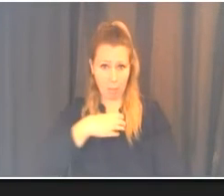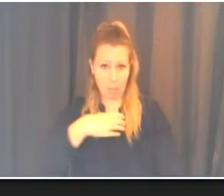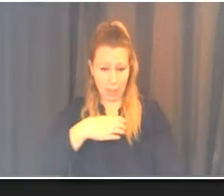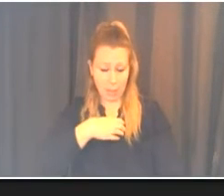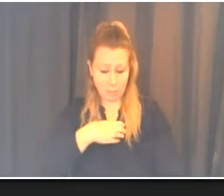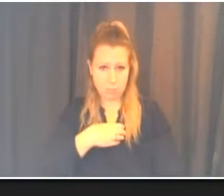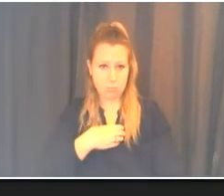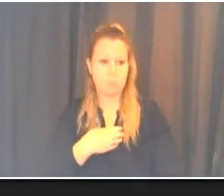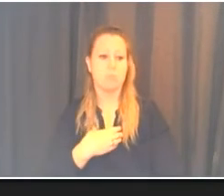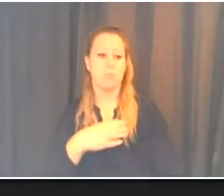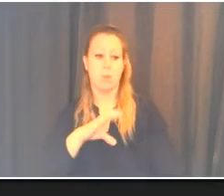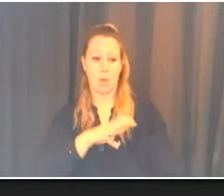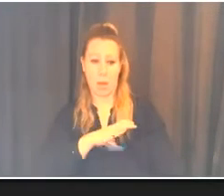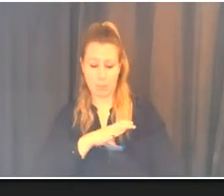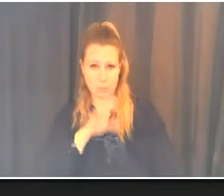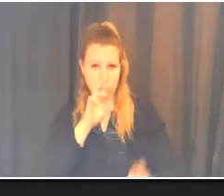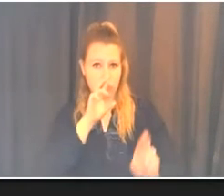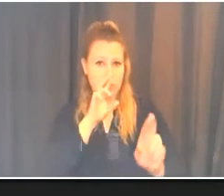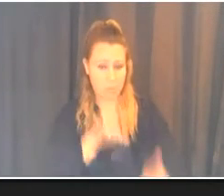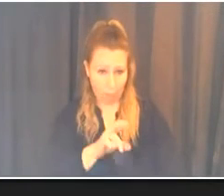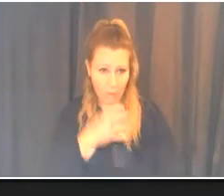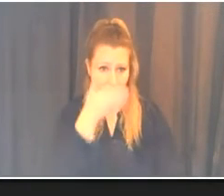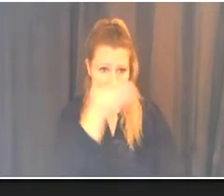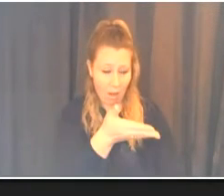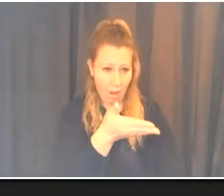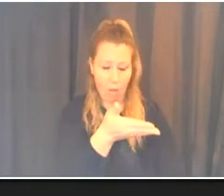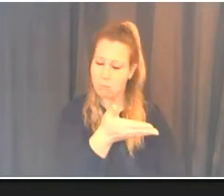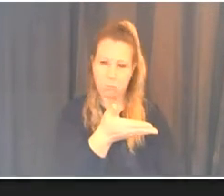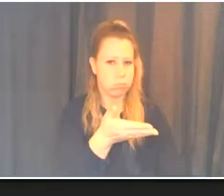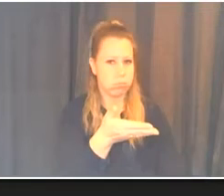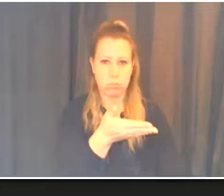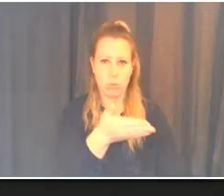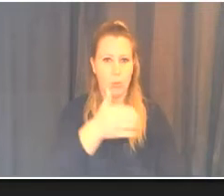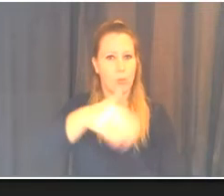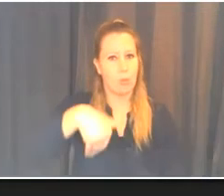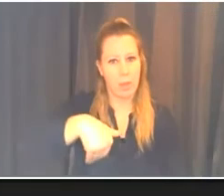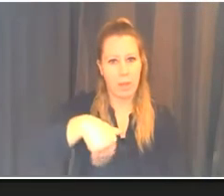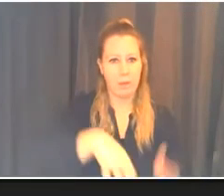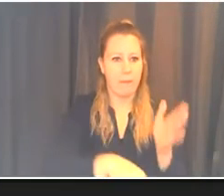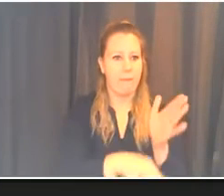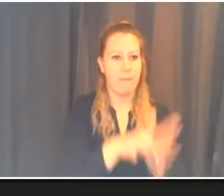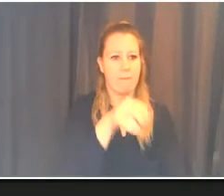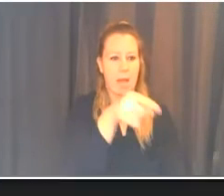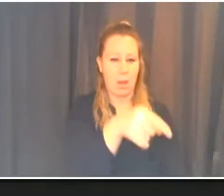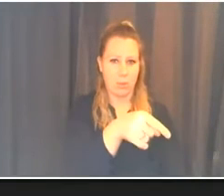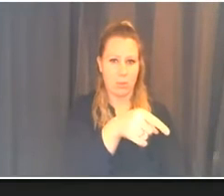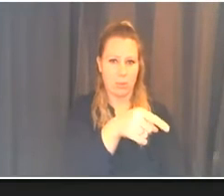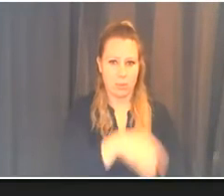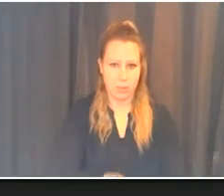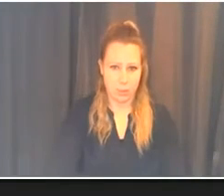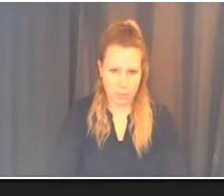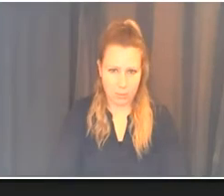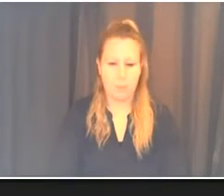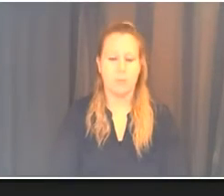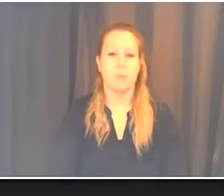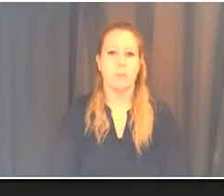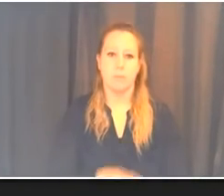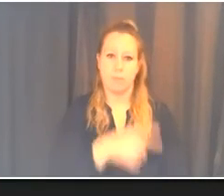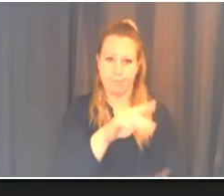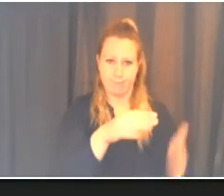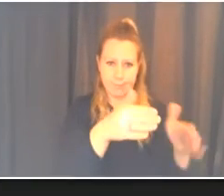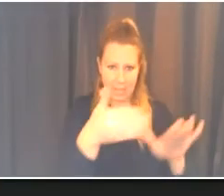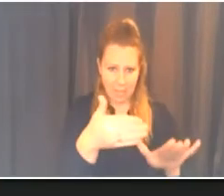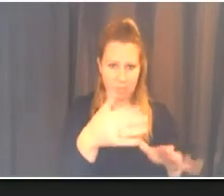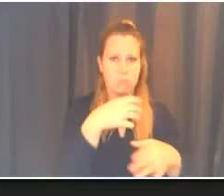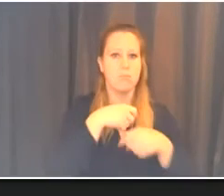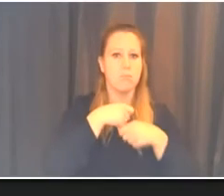VIP VIP is the only culturally specific nonprofit in in New York City serving Latina Latino and latinx survivors of Domestic